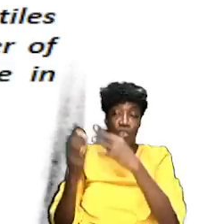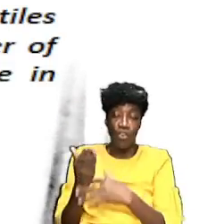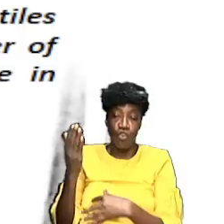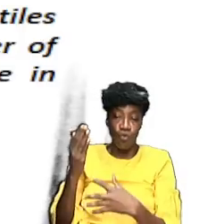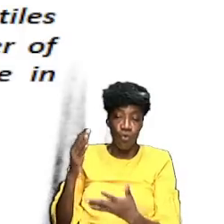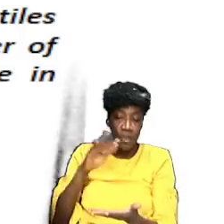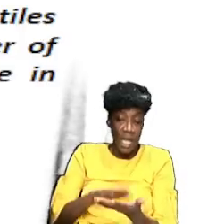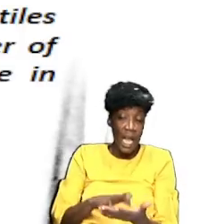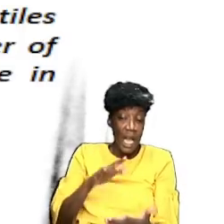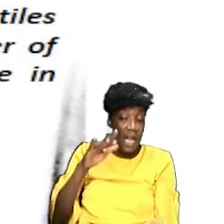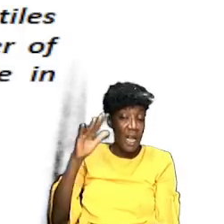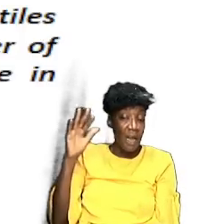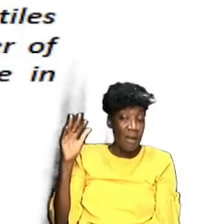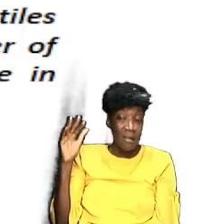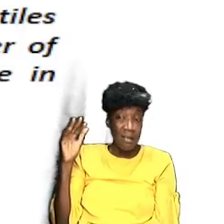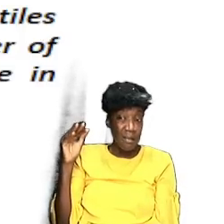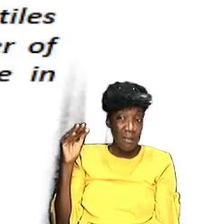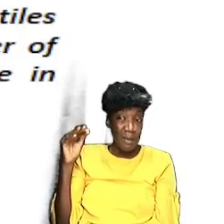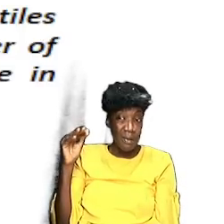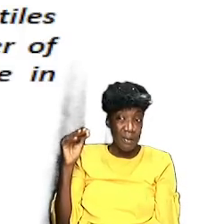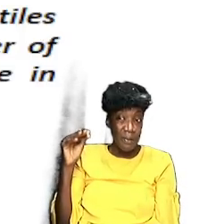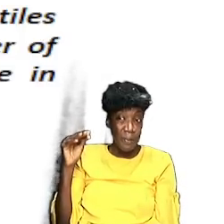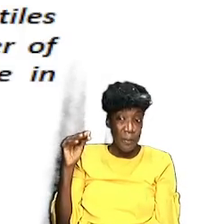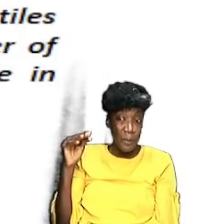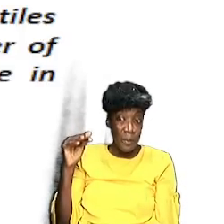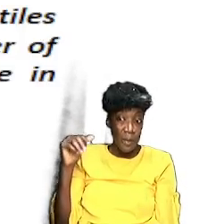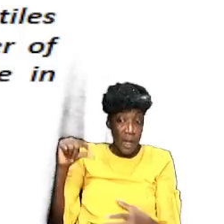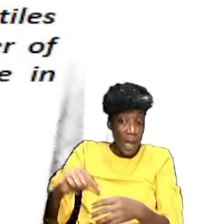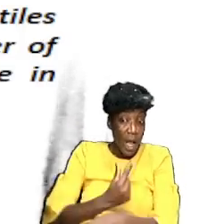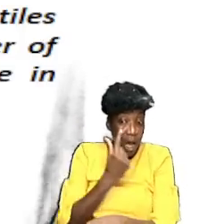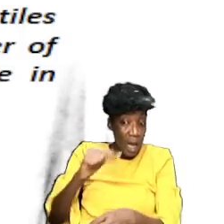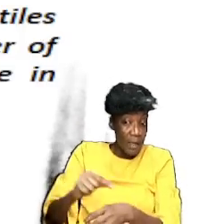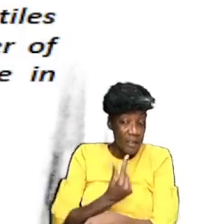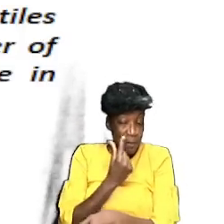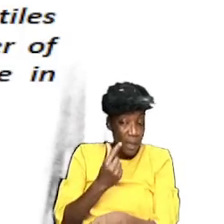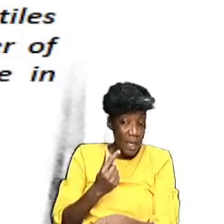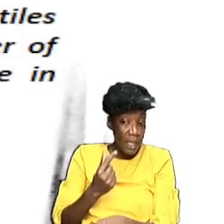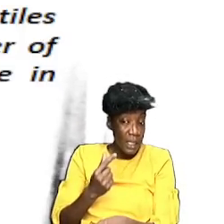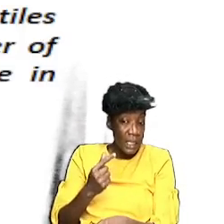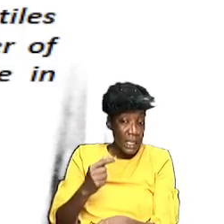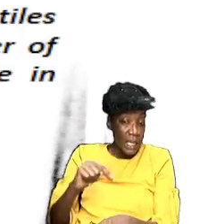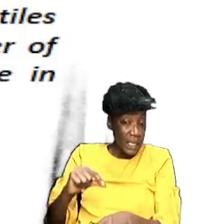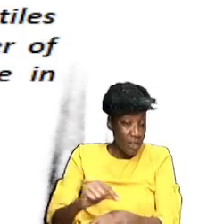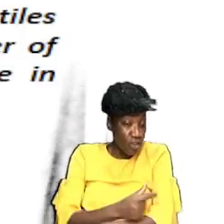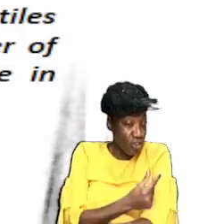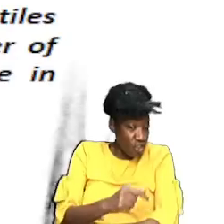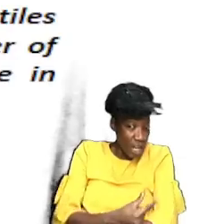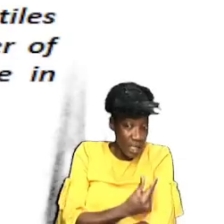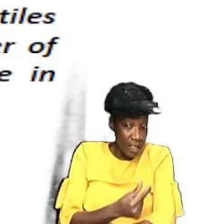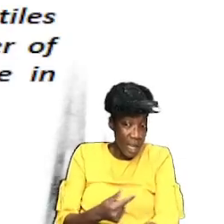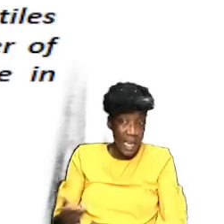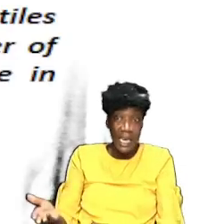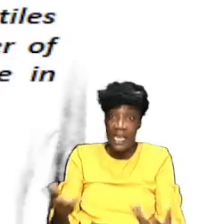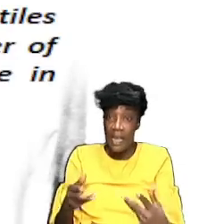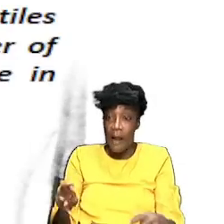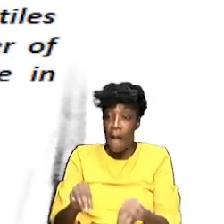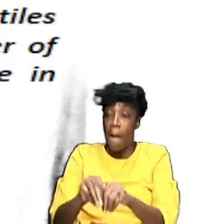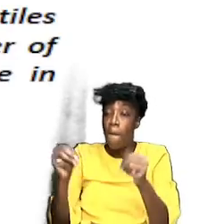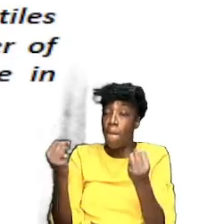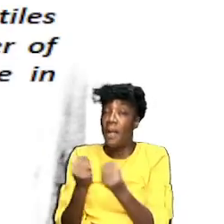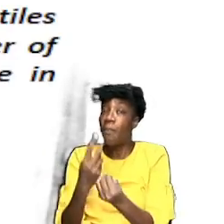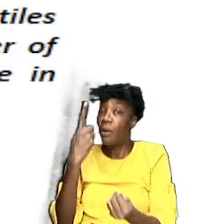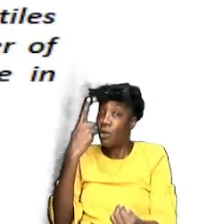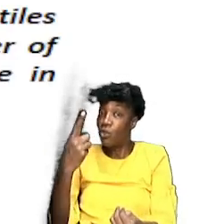the Gentiles are heirs together with Israel, members together of one body, and shares together in